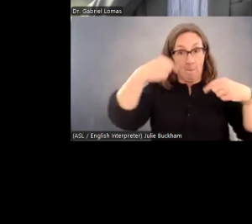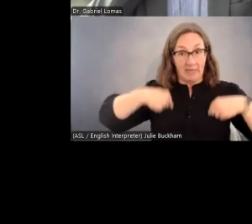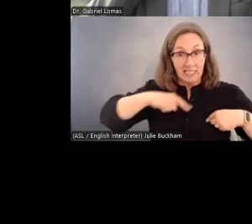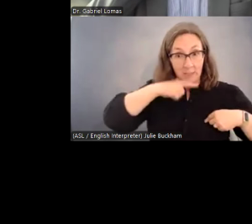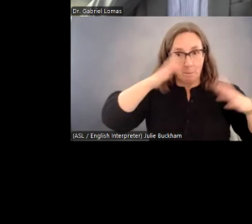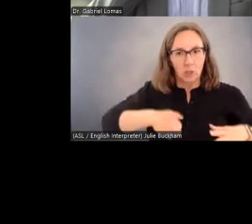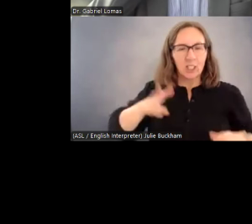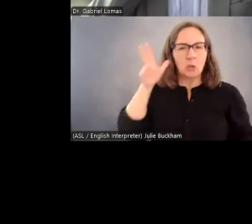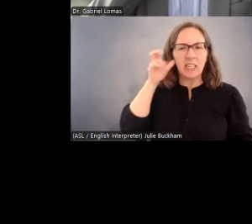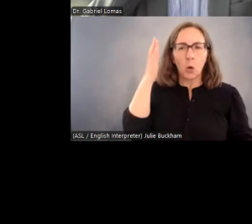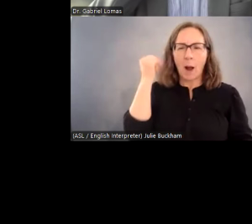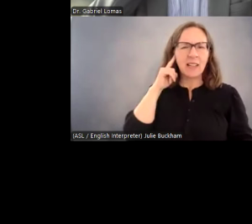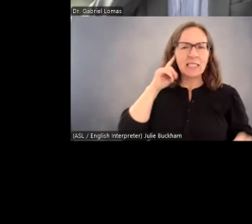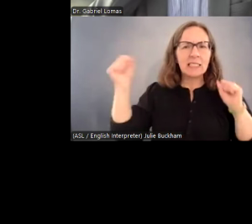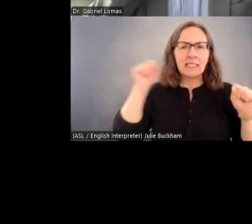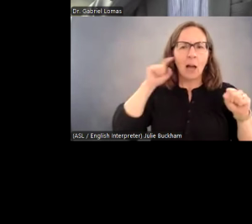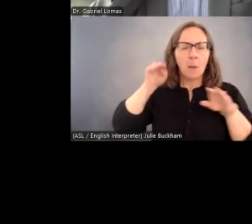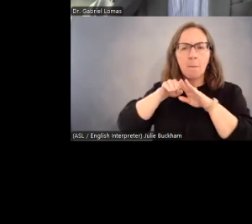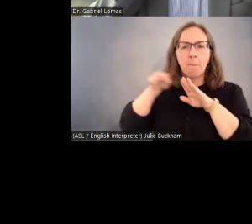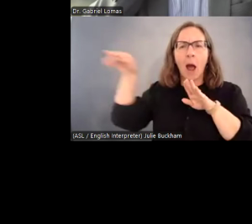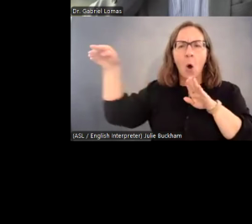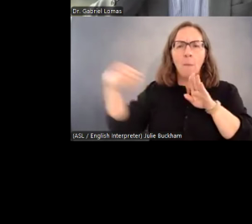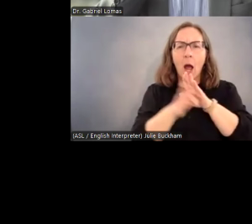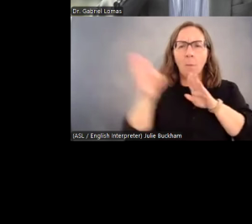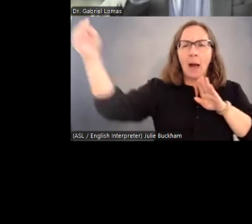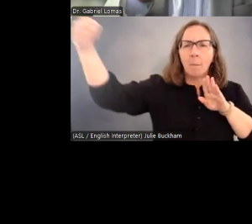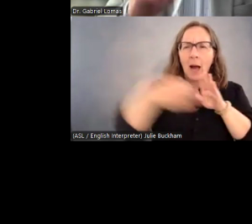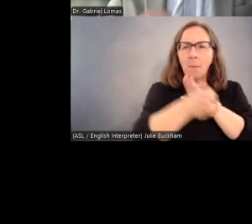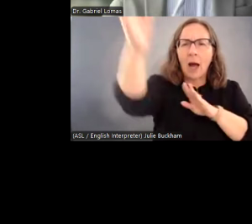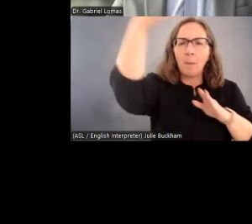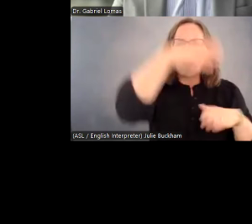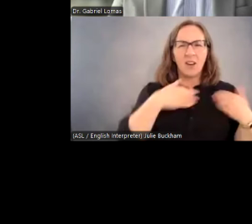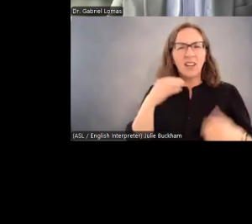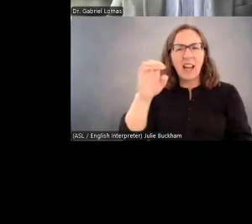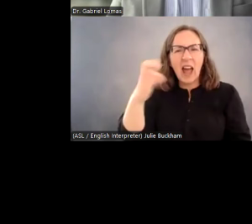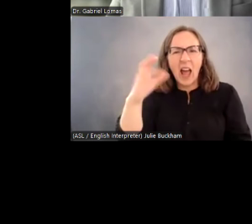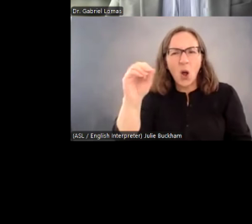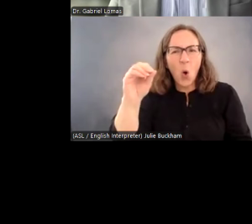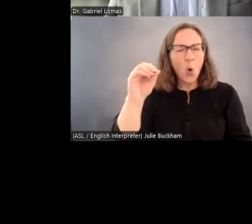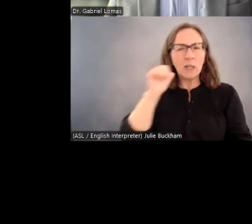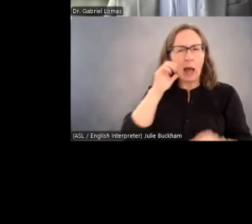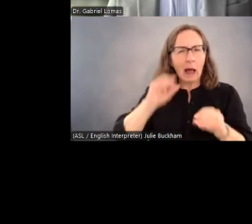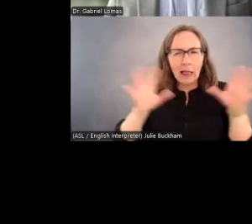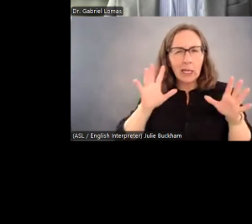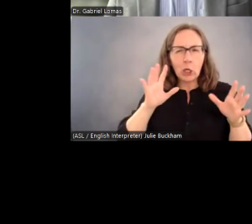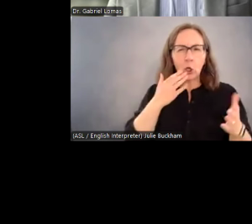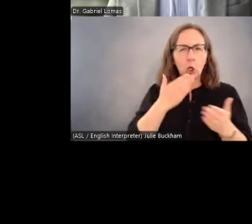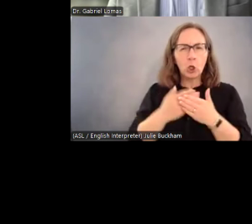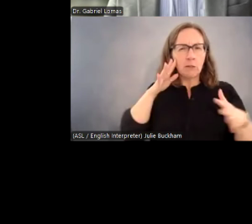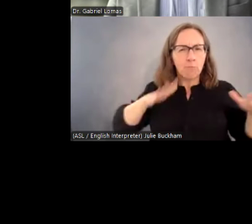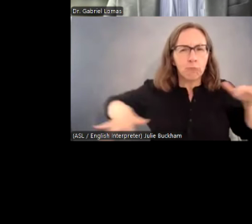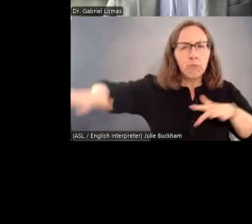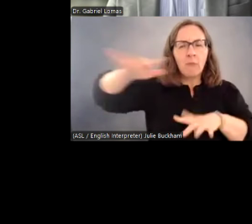hearing person to follow the conversation because of the echoing that was going on. So there's a lot of things